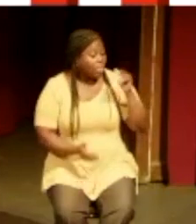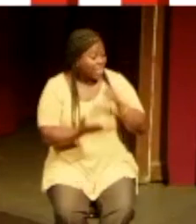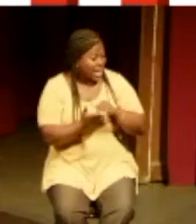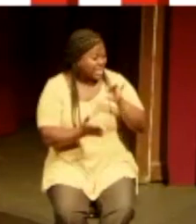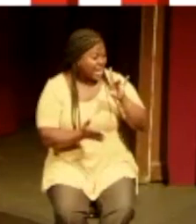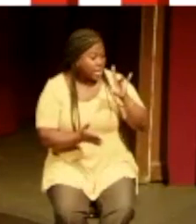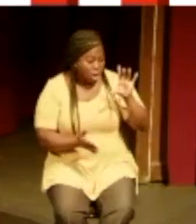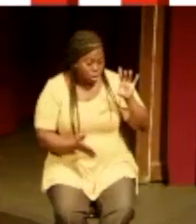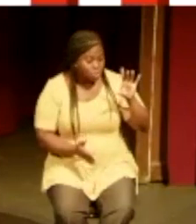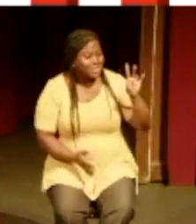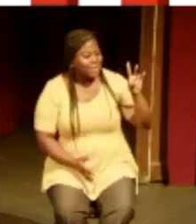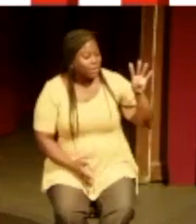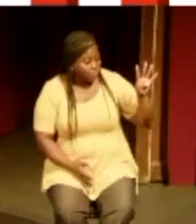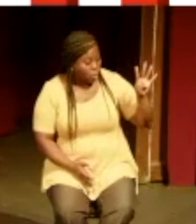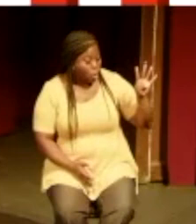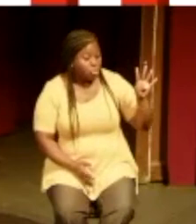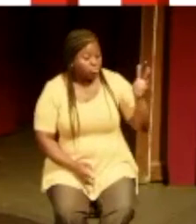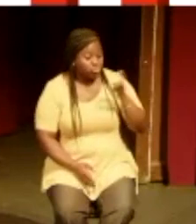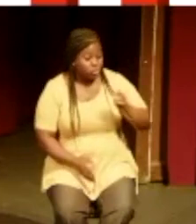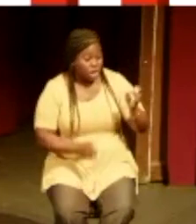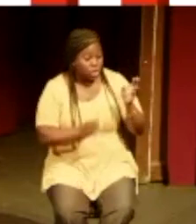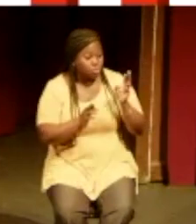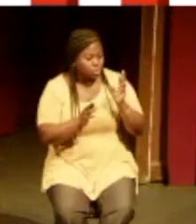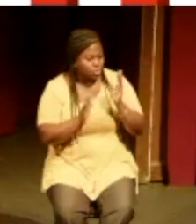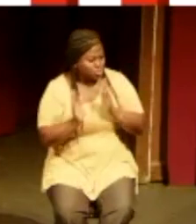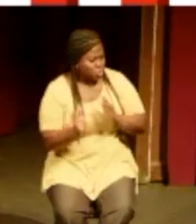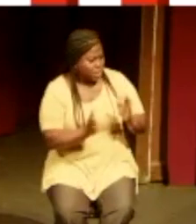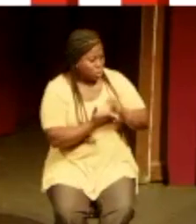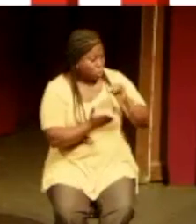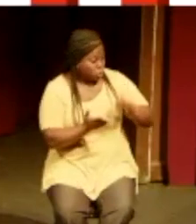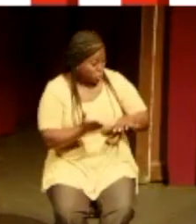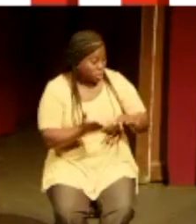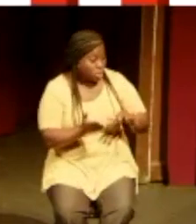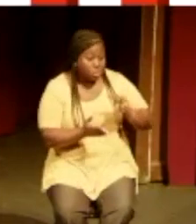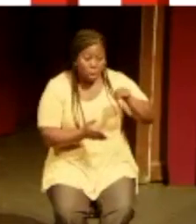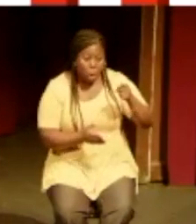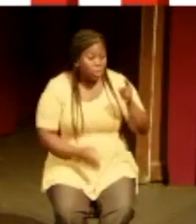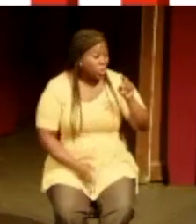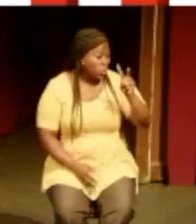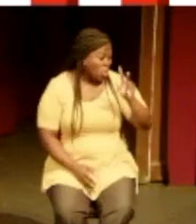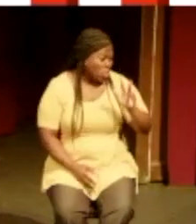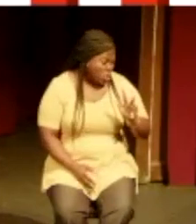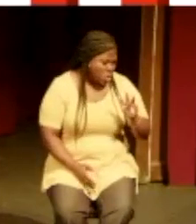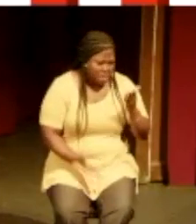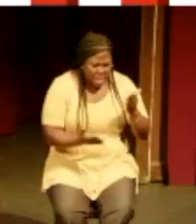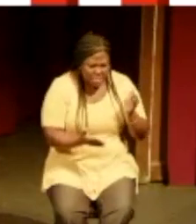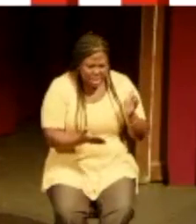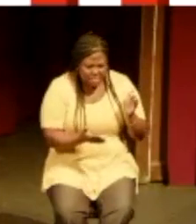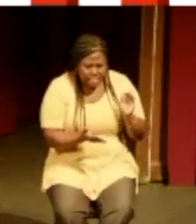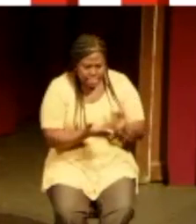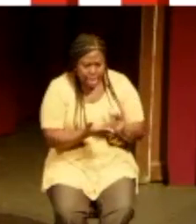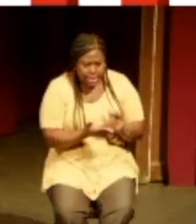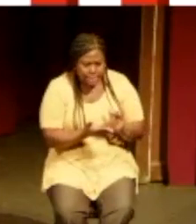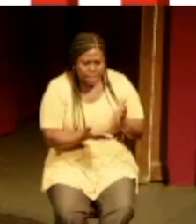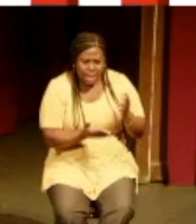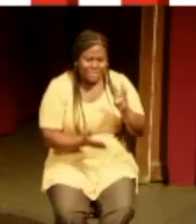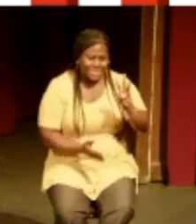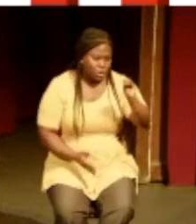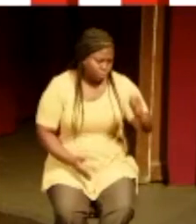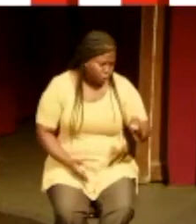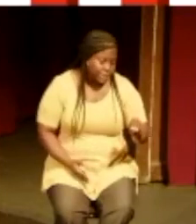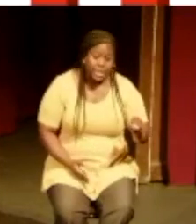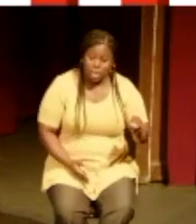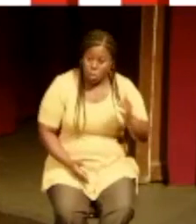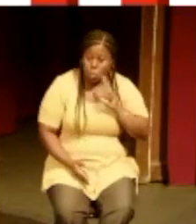1,874 transfer prepared students, but only about two-thirds of those, maybe a little less, maybe 60%, will